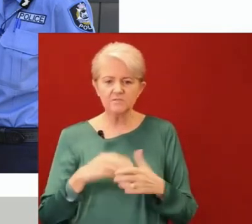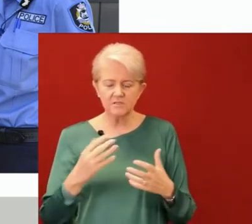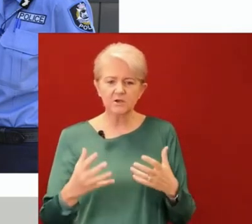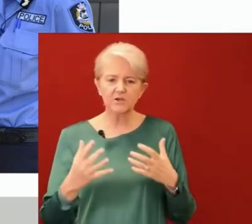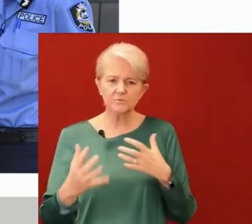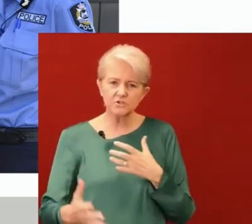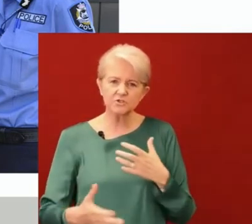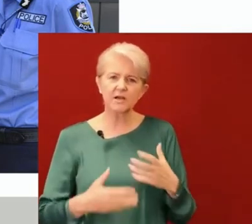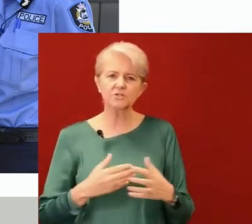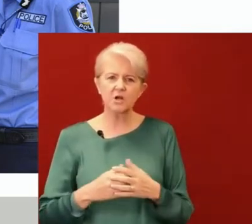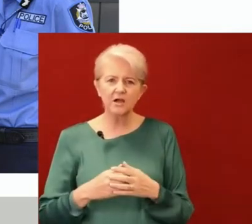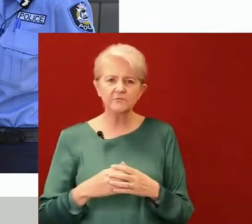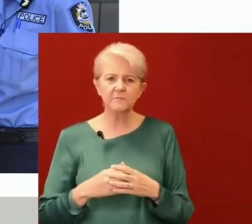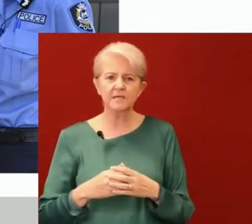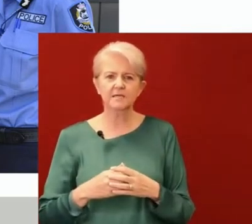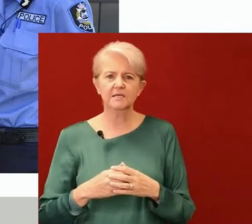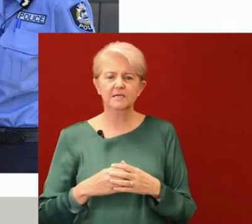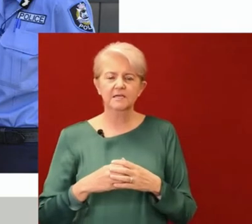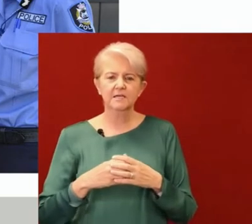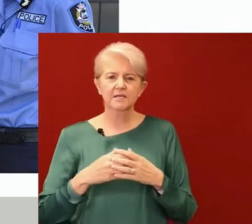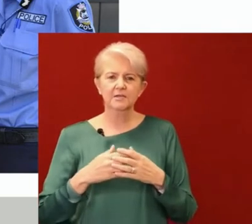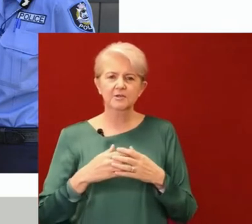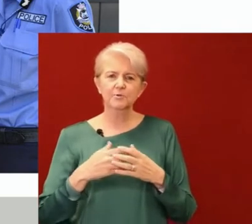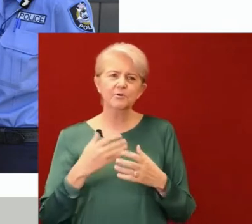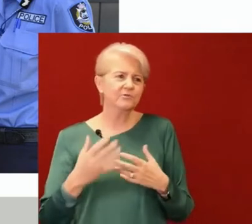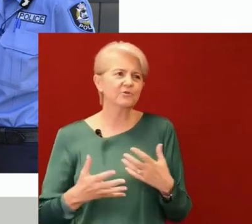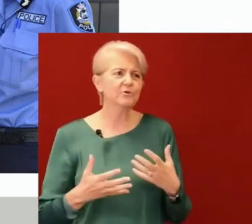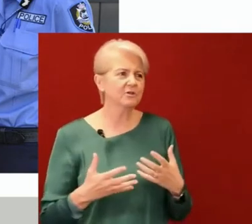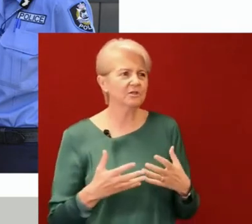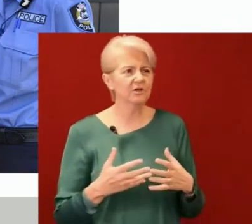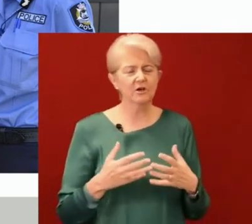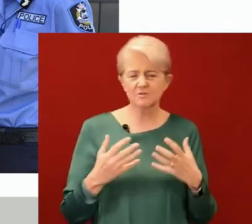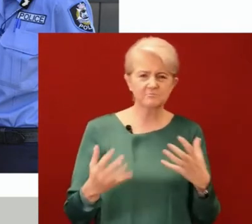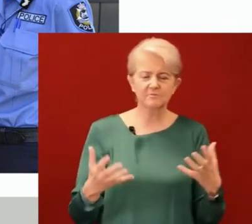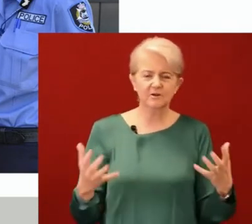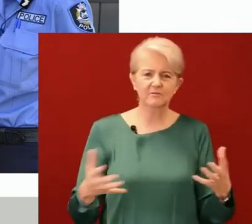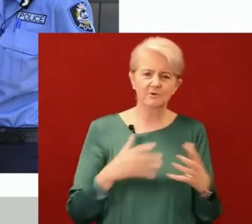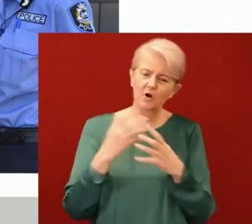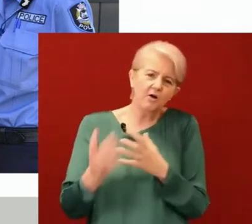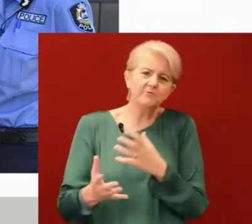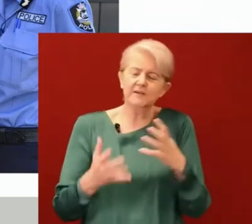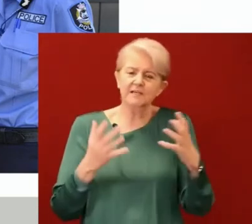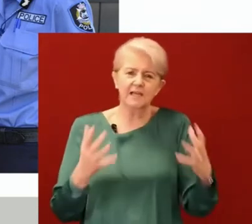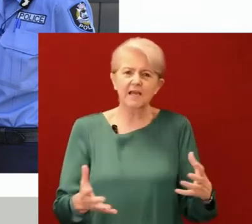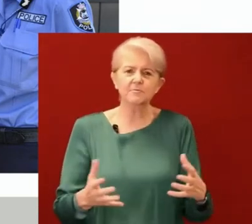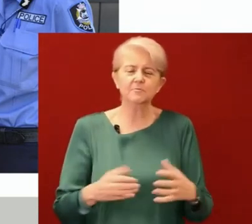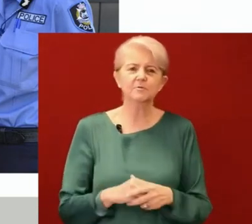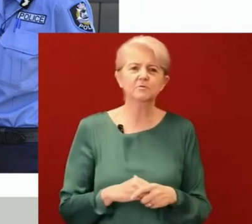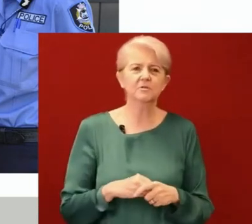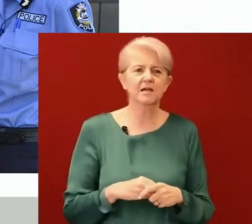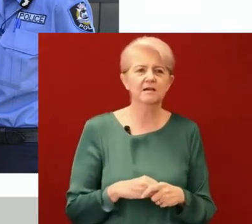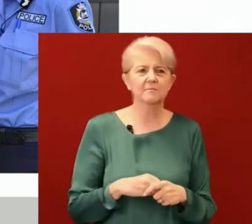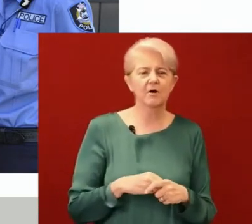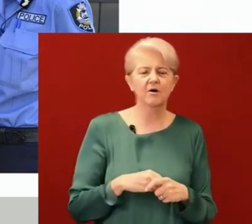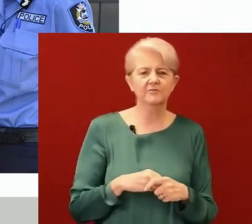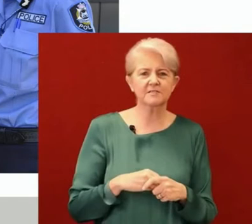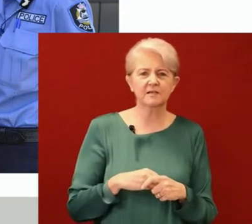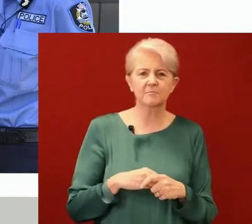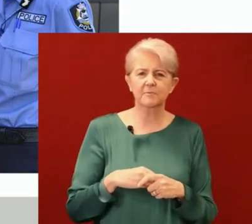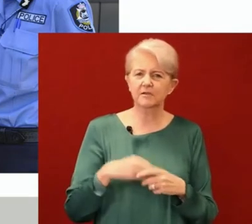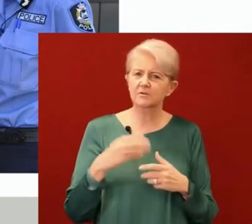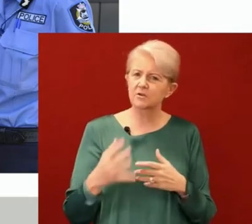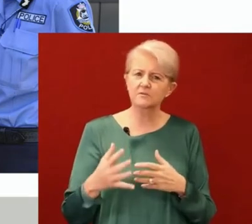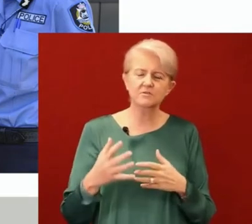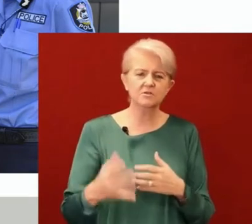And it was, you know, it was a strange time for me. You would have thought, you know, I was, you know, a confident, capable